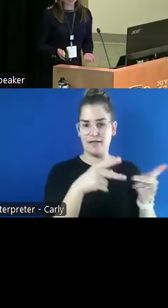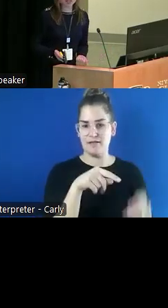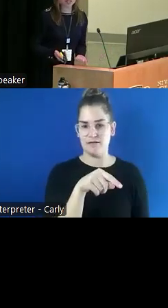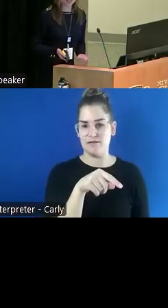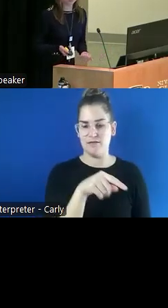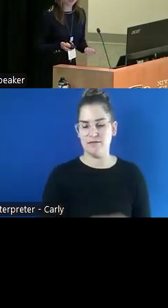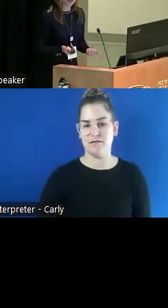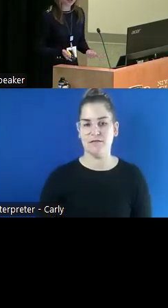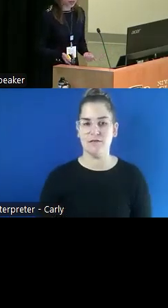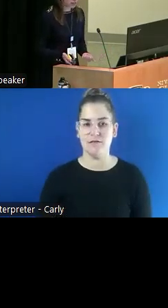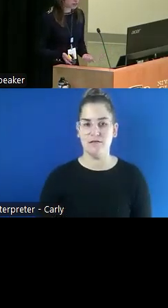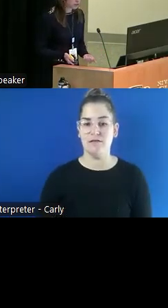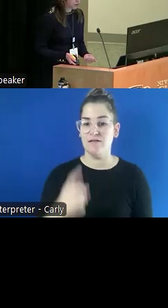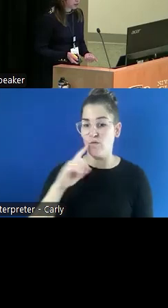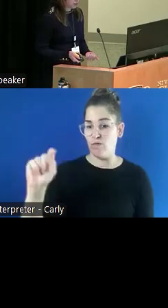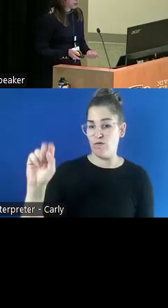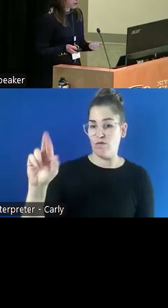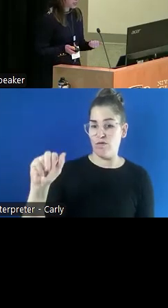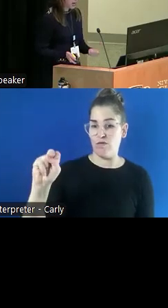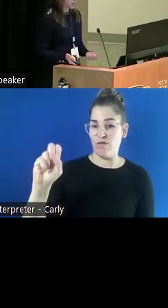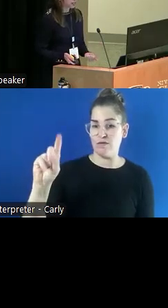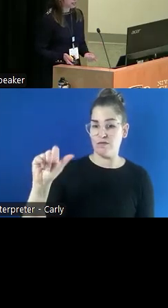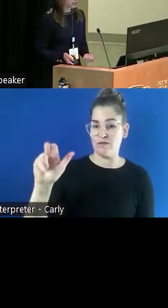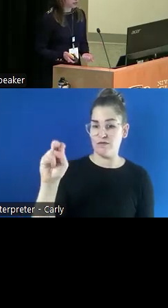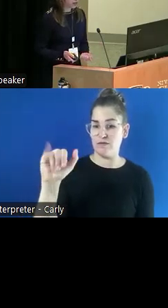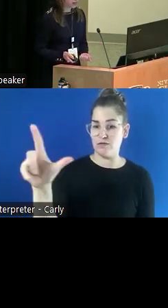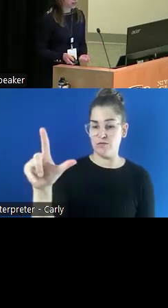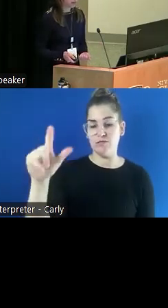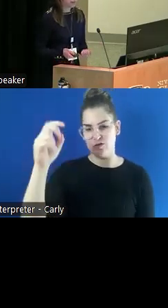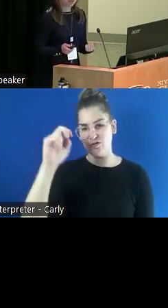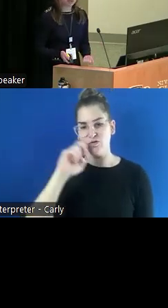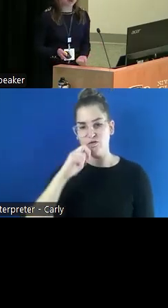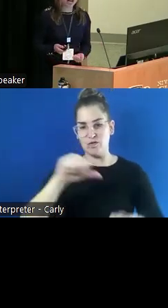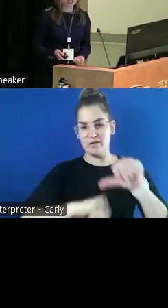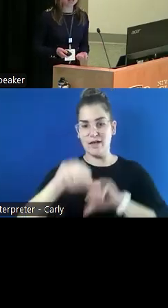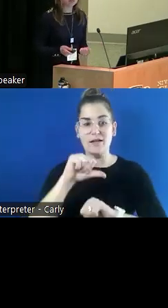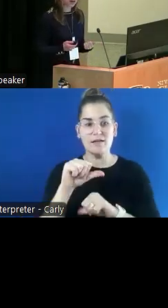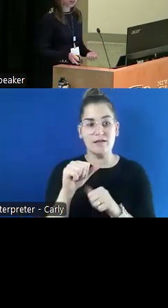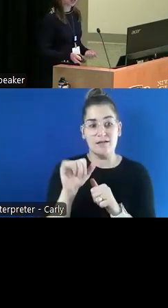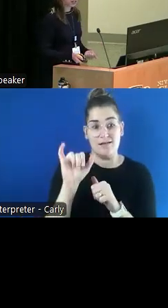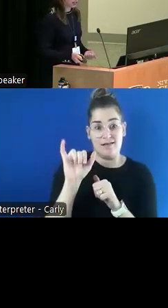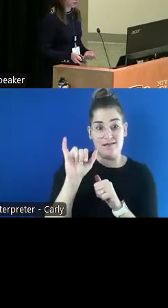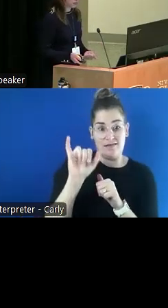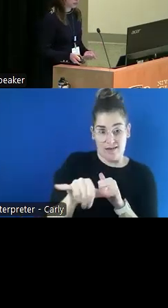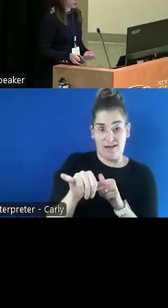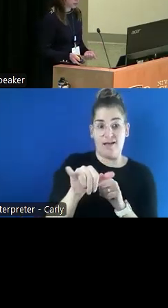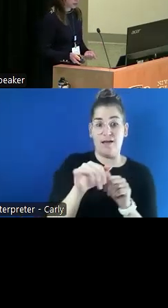According to translational neuroscience, motivated action is a product of multiple active